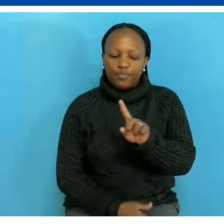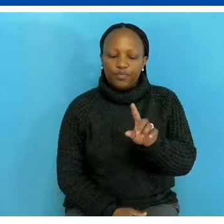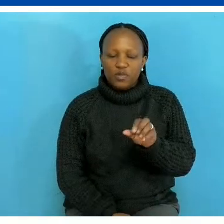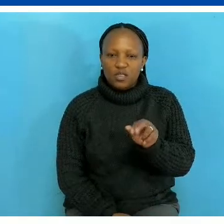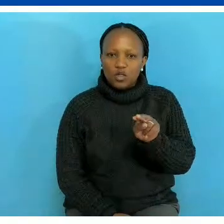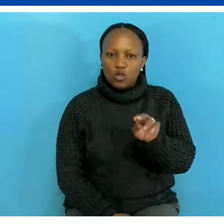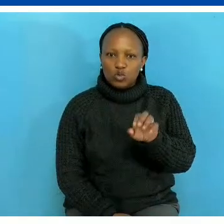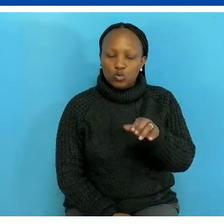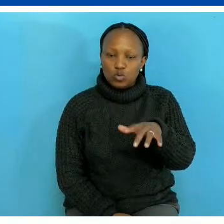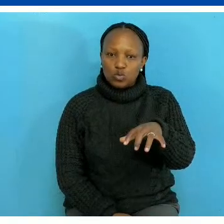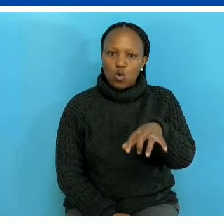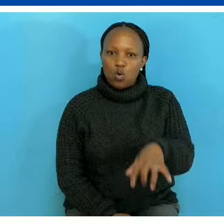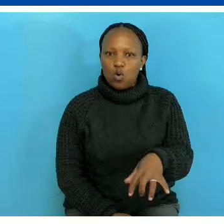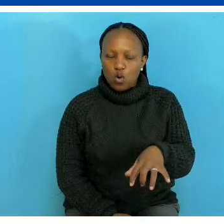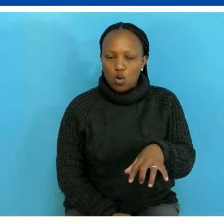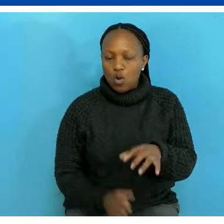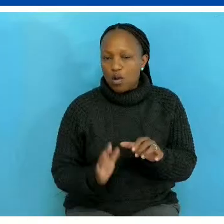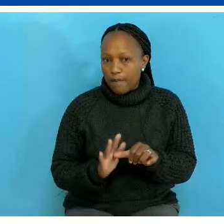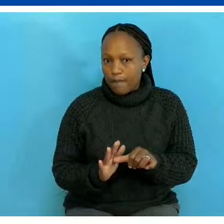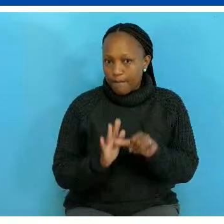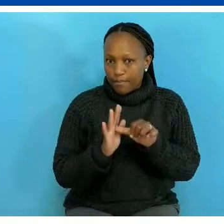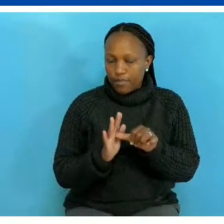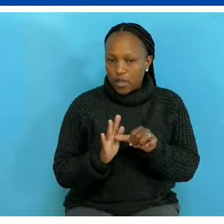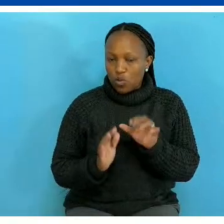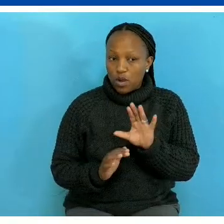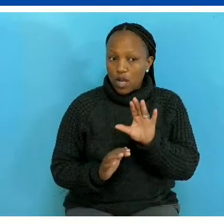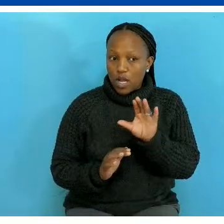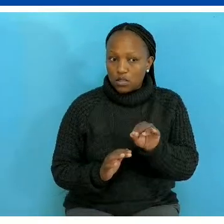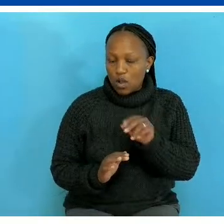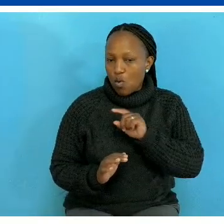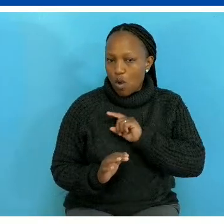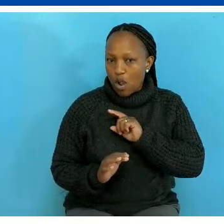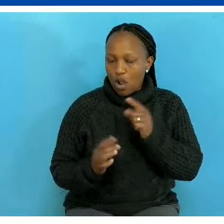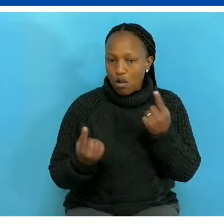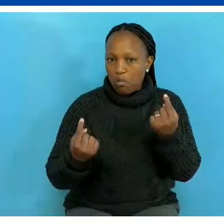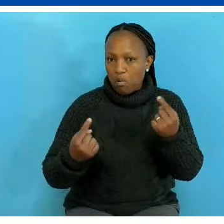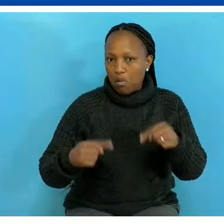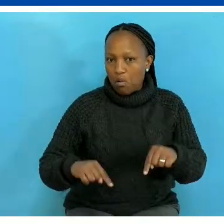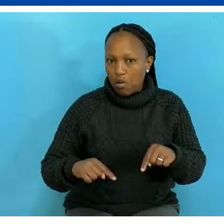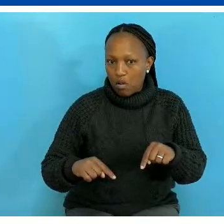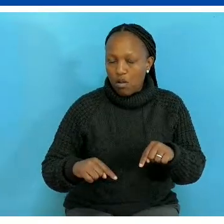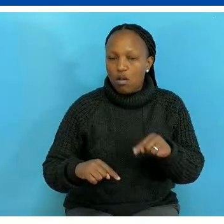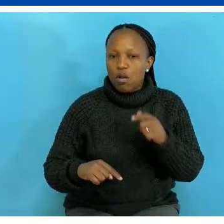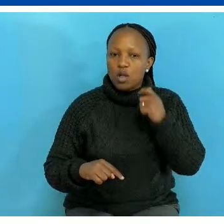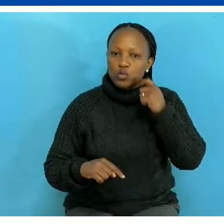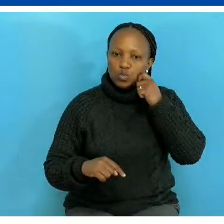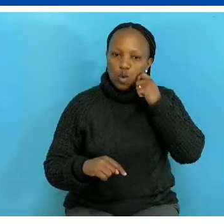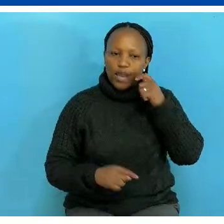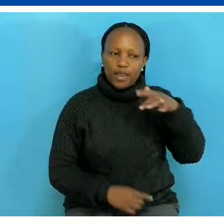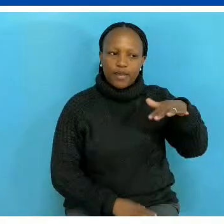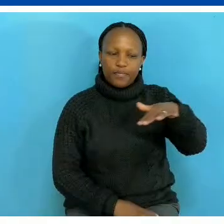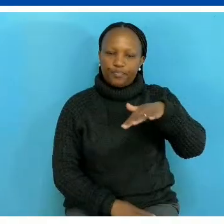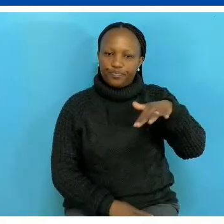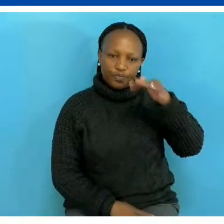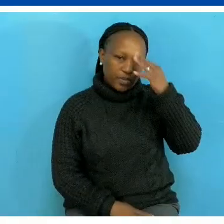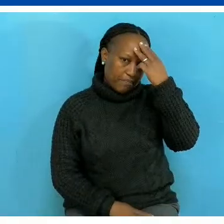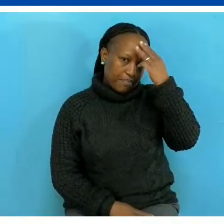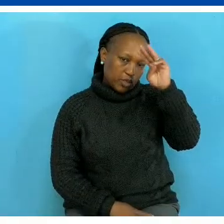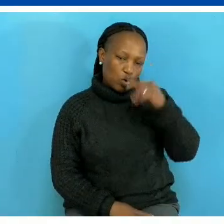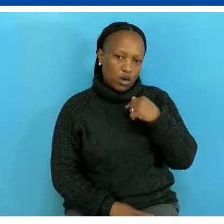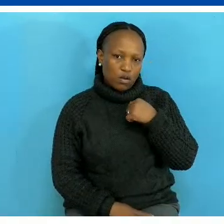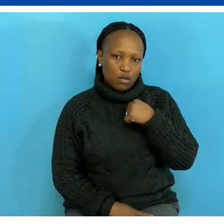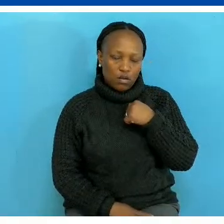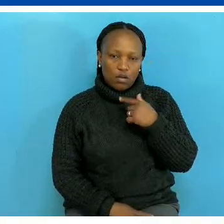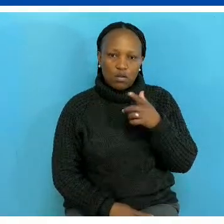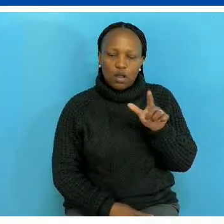will must be asking why are we here? We are from the Tshwane area. We are